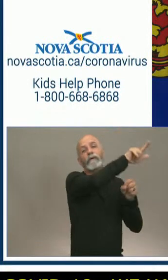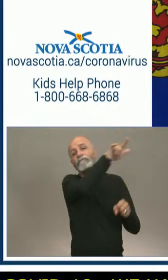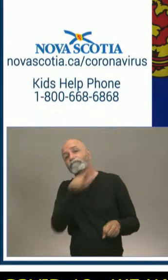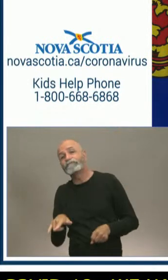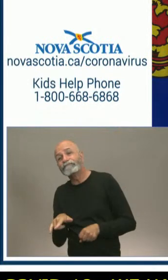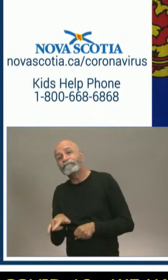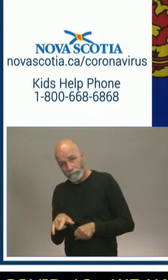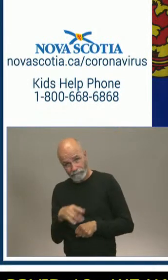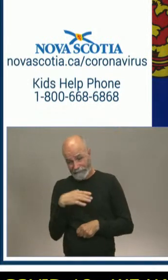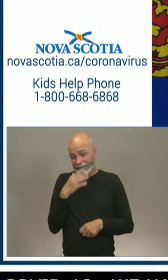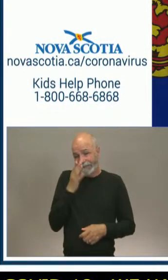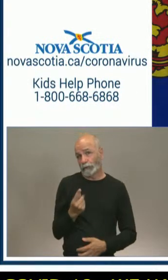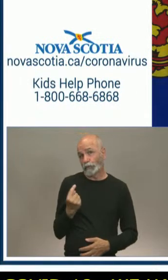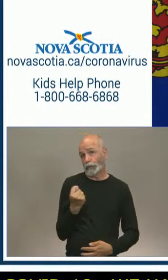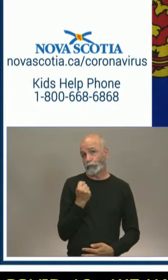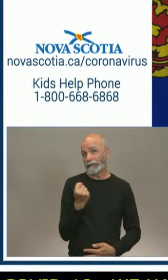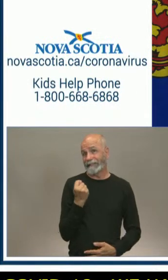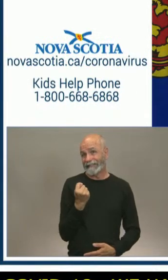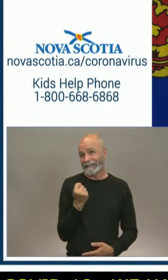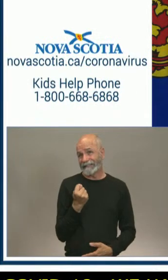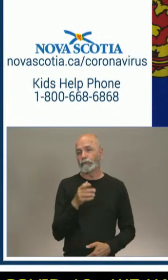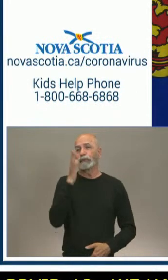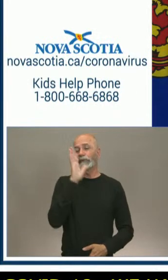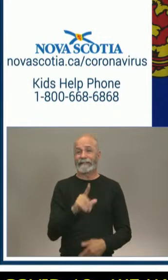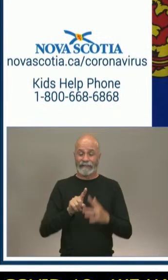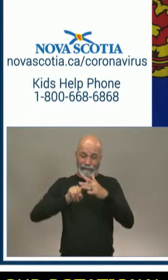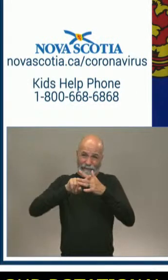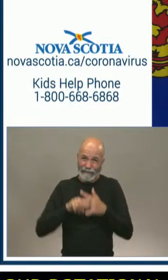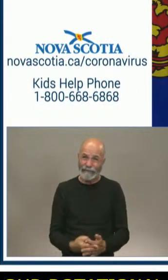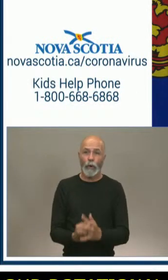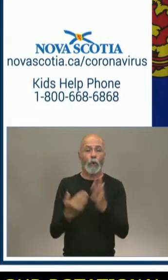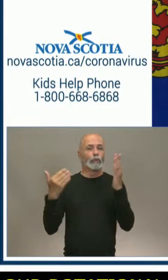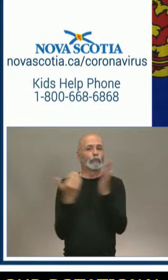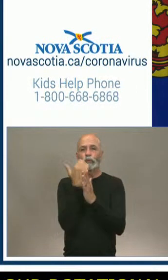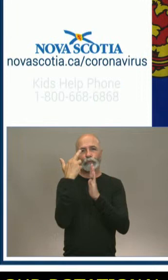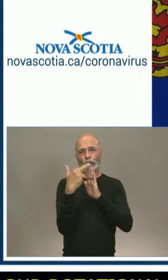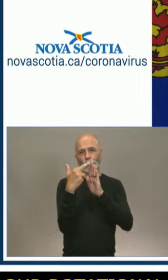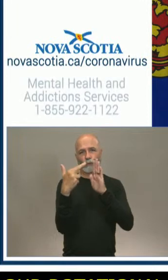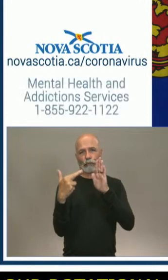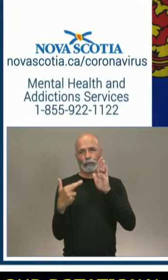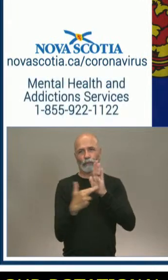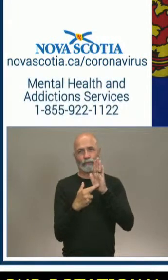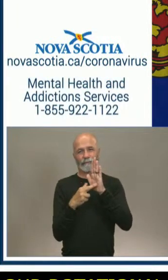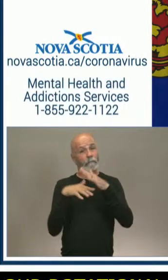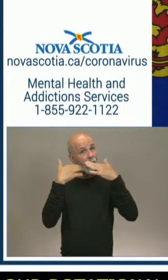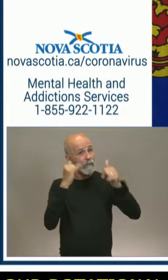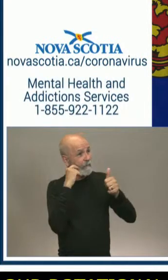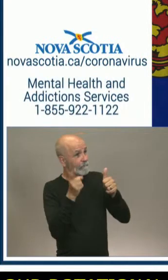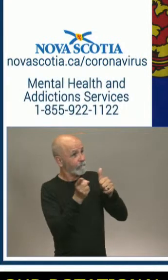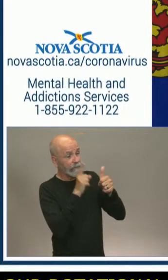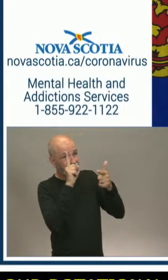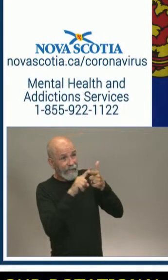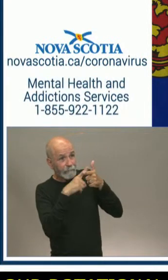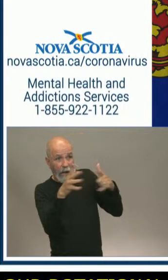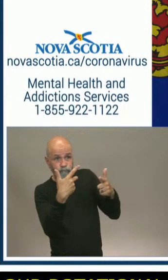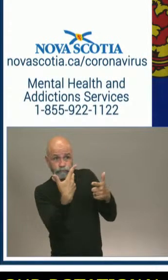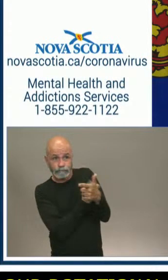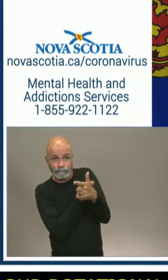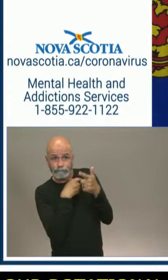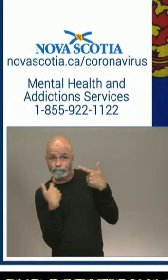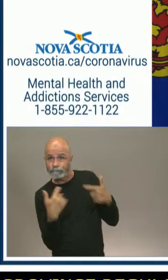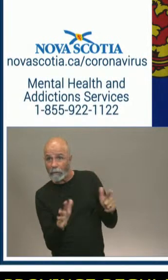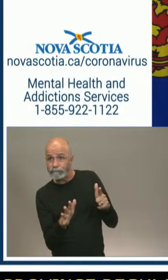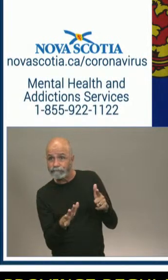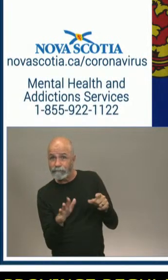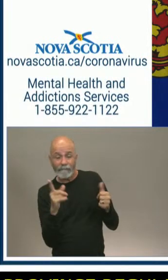be starting a new policy. Those who have received their second shots so that they're fully vaccinated will be asked